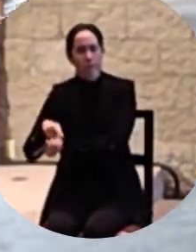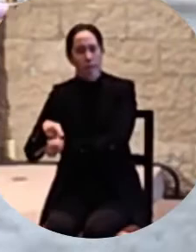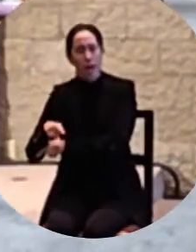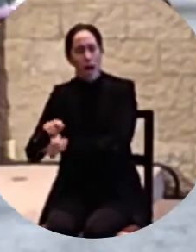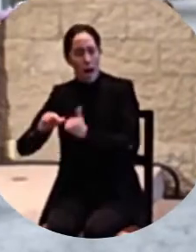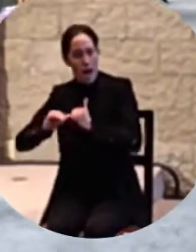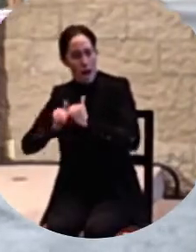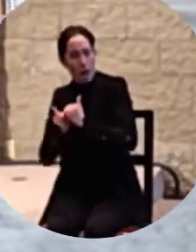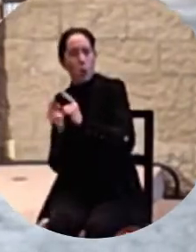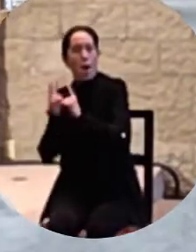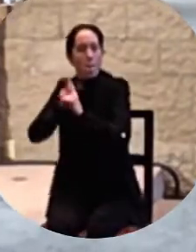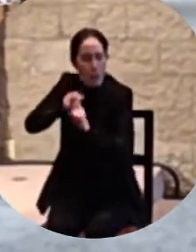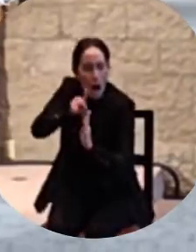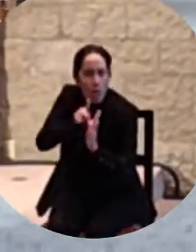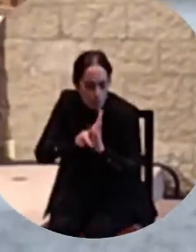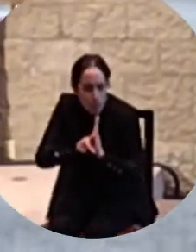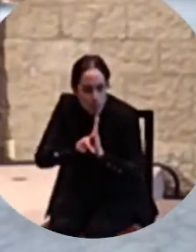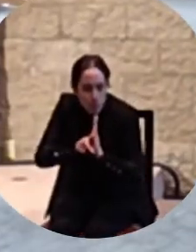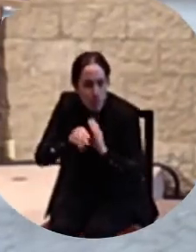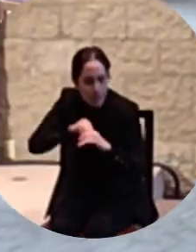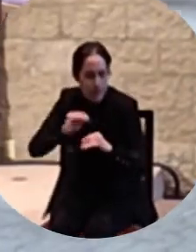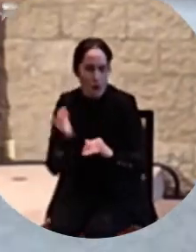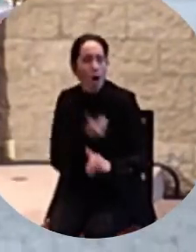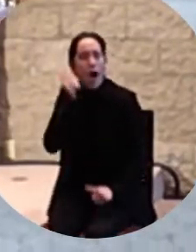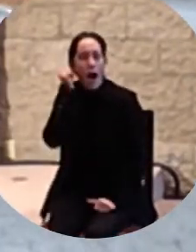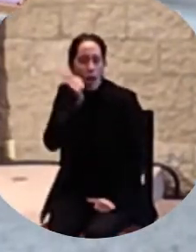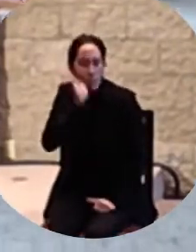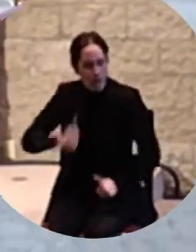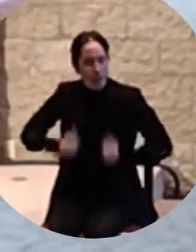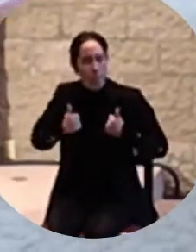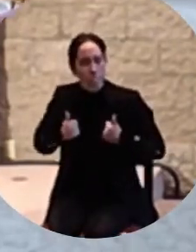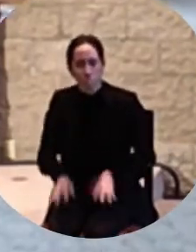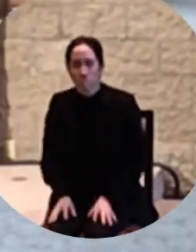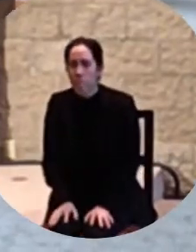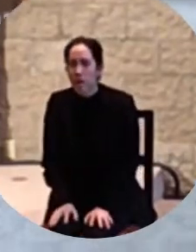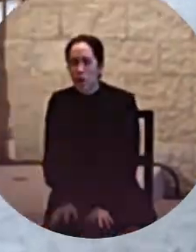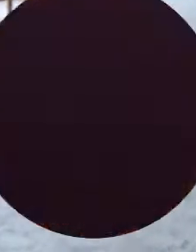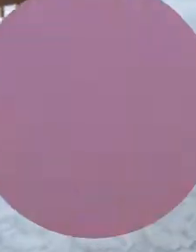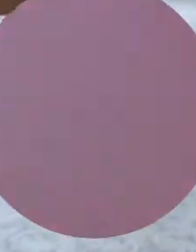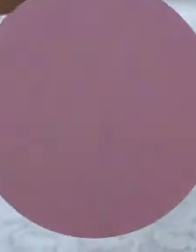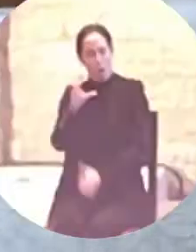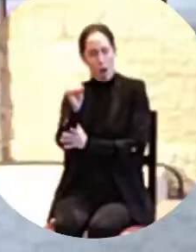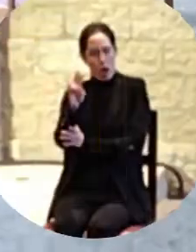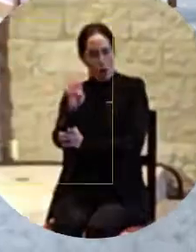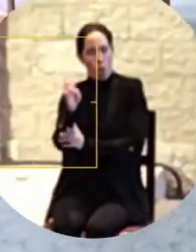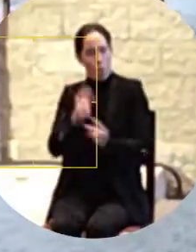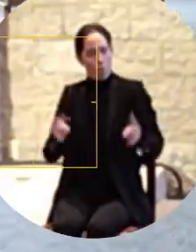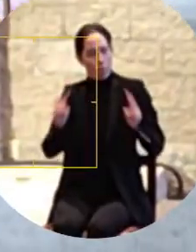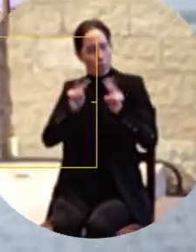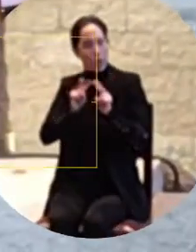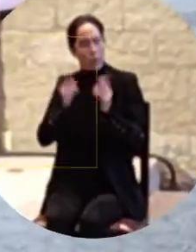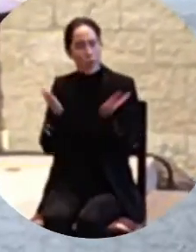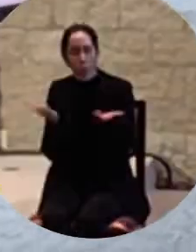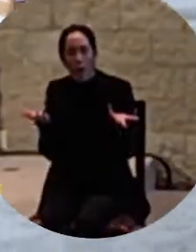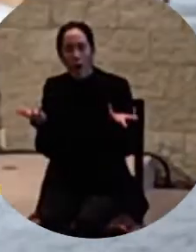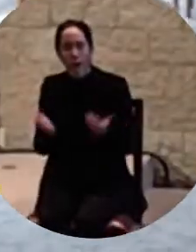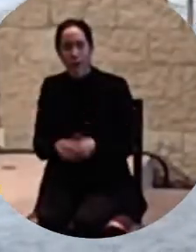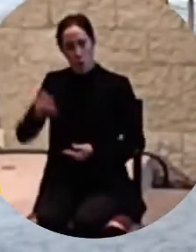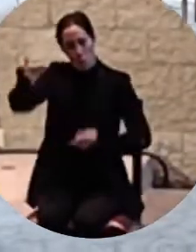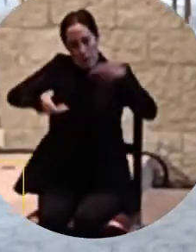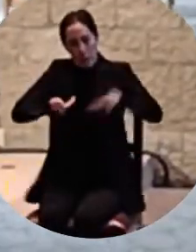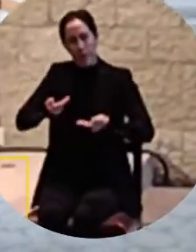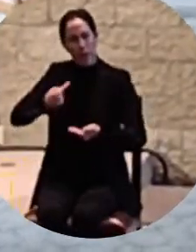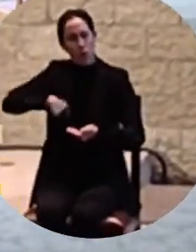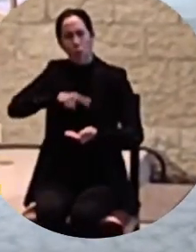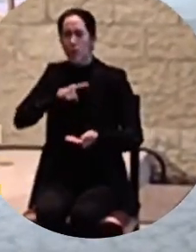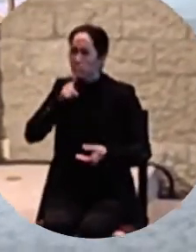life and to use them each and every day. One of our core values here is that of welcoming. We really believe that with all